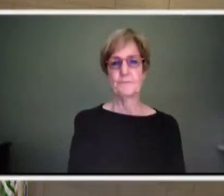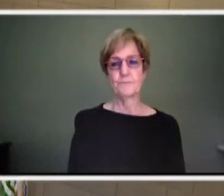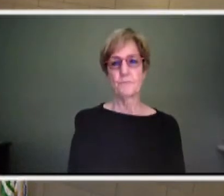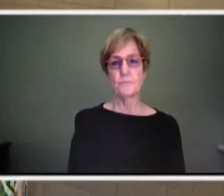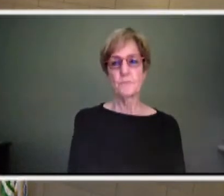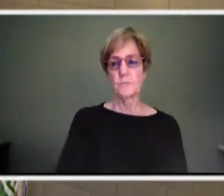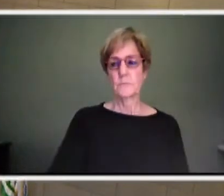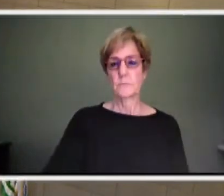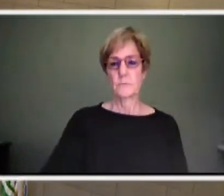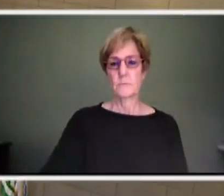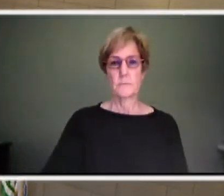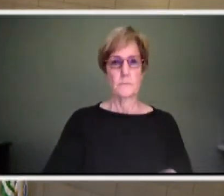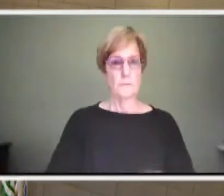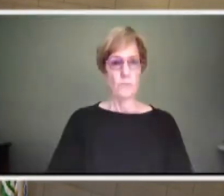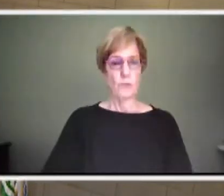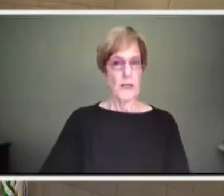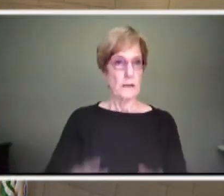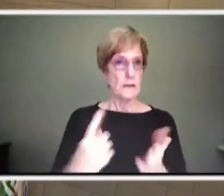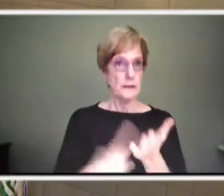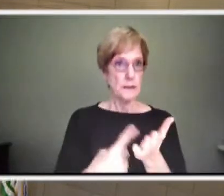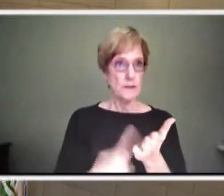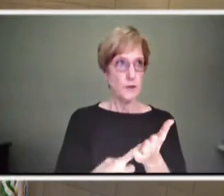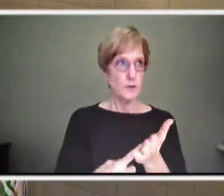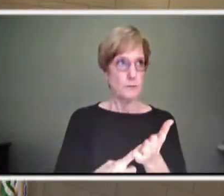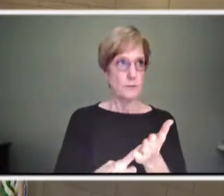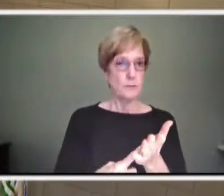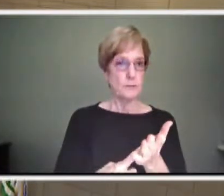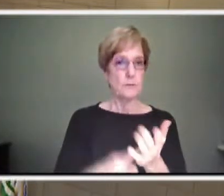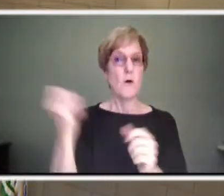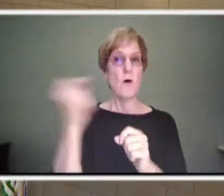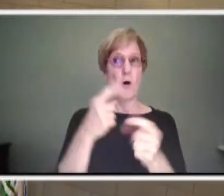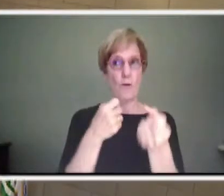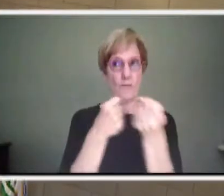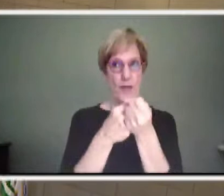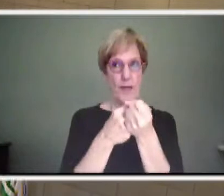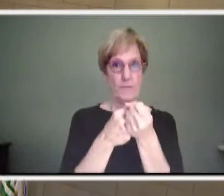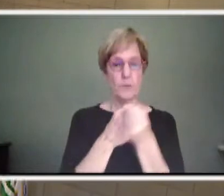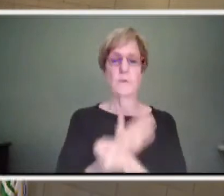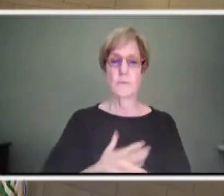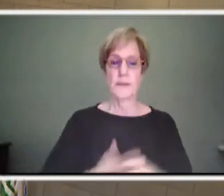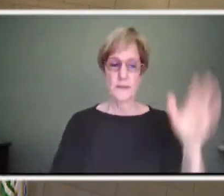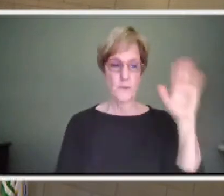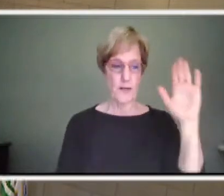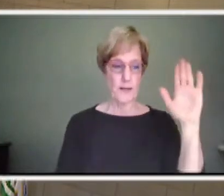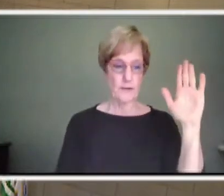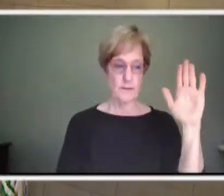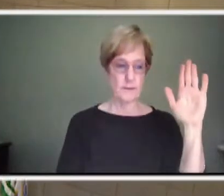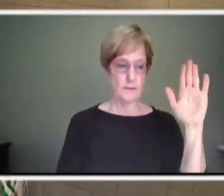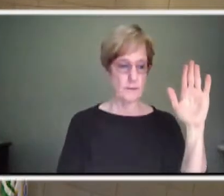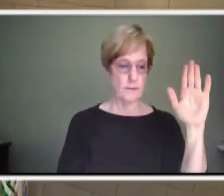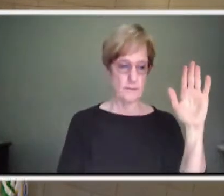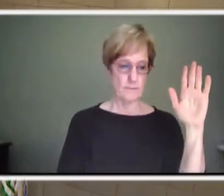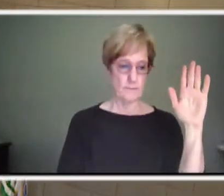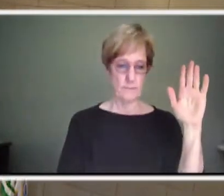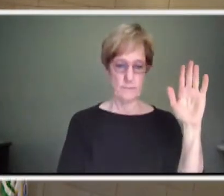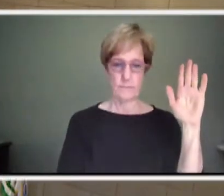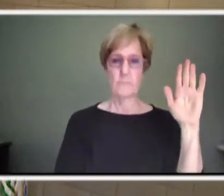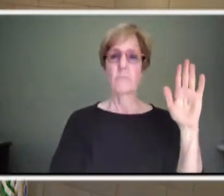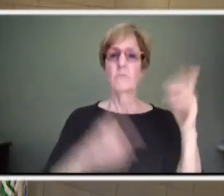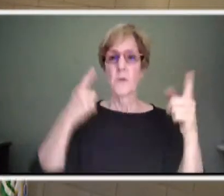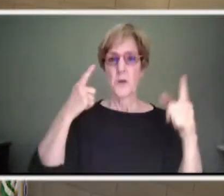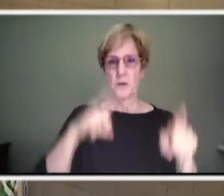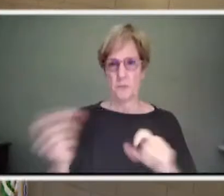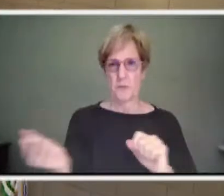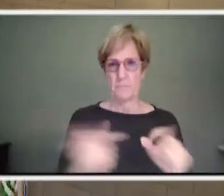Is there any discussion on the motion? All in favor of the motion, please raise your hand. That is unanimous. Thank you